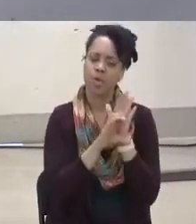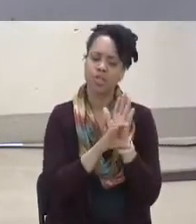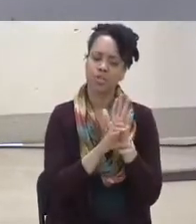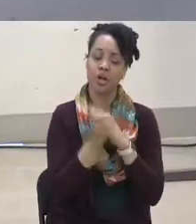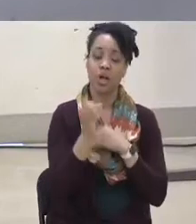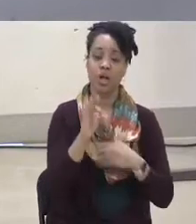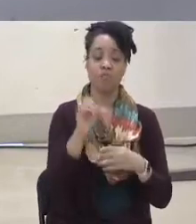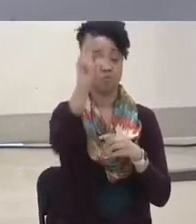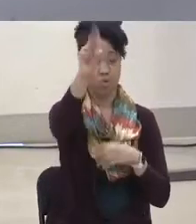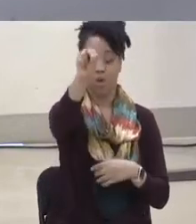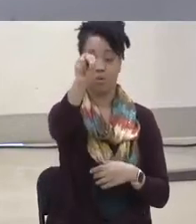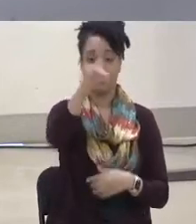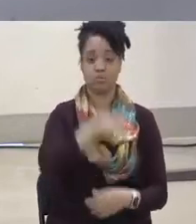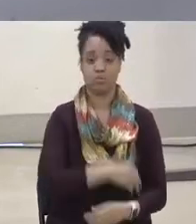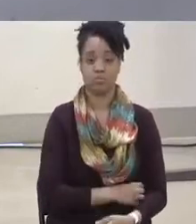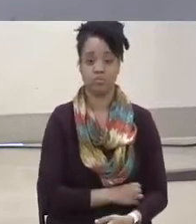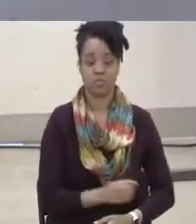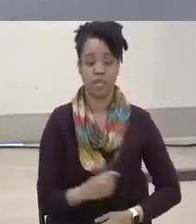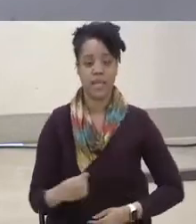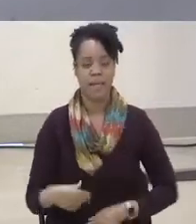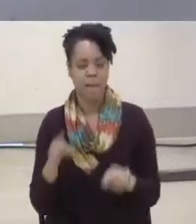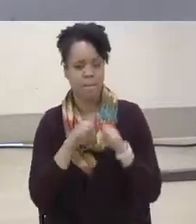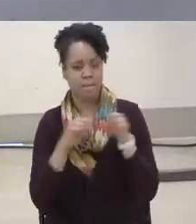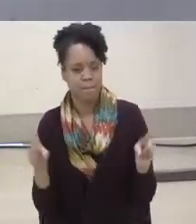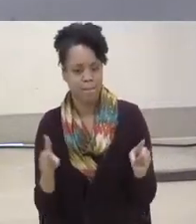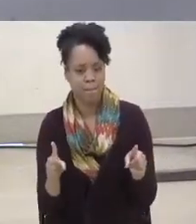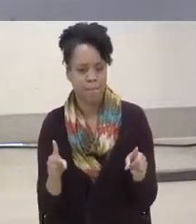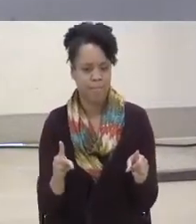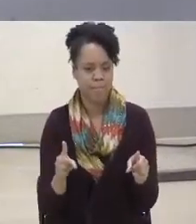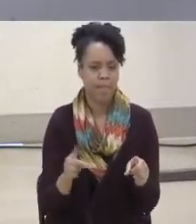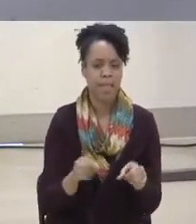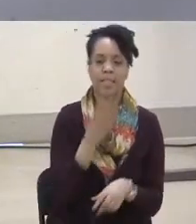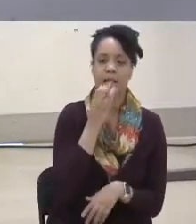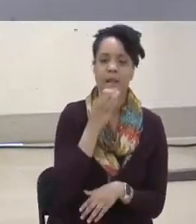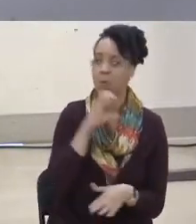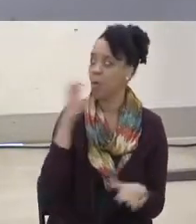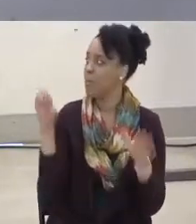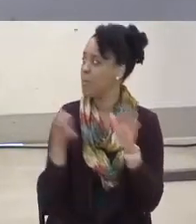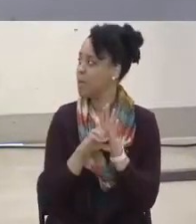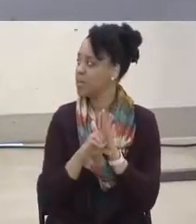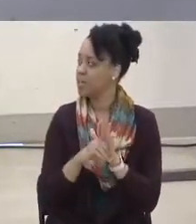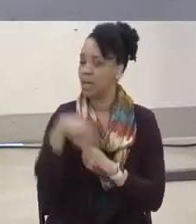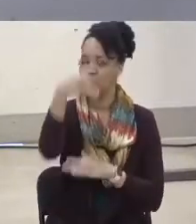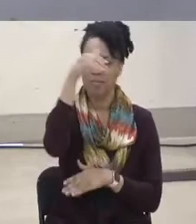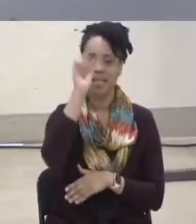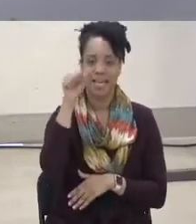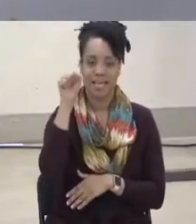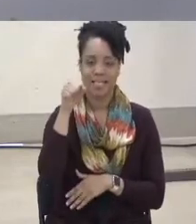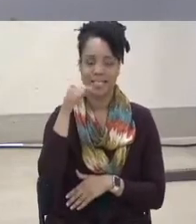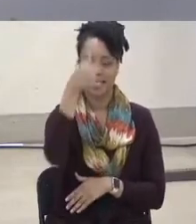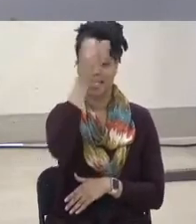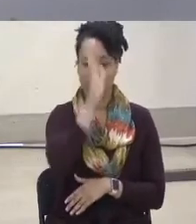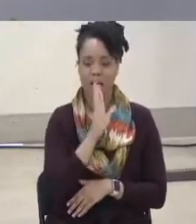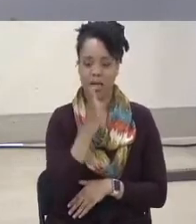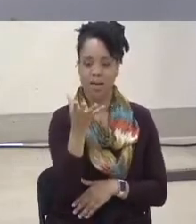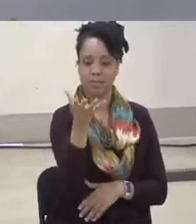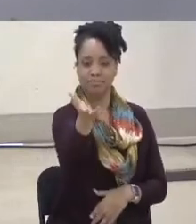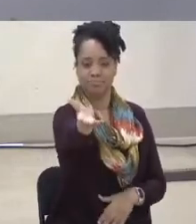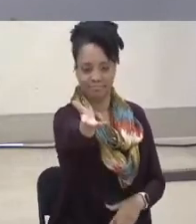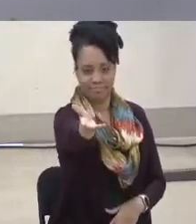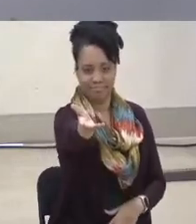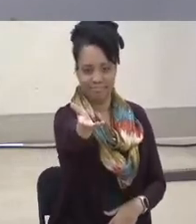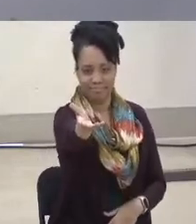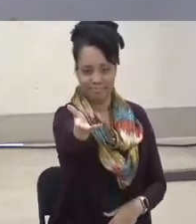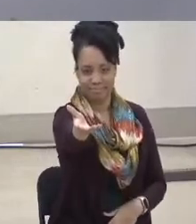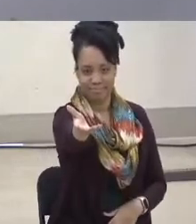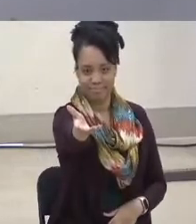es la imagen en hebreo de el But the no. Hebrew picture of yes is God doing this to you. Pero cuando en hebreo se dice sí, esto es lo que Dios